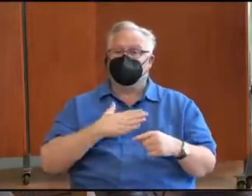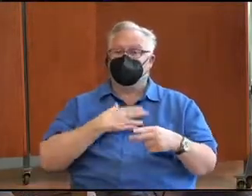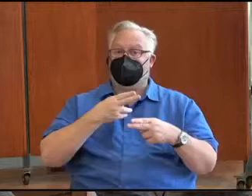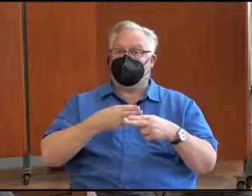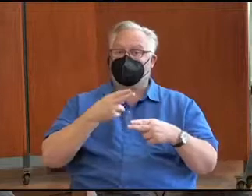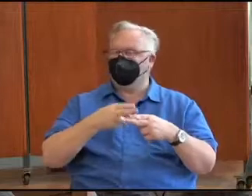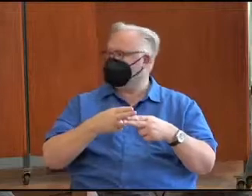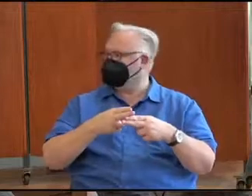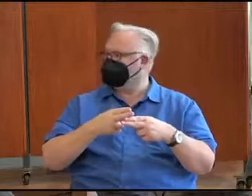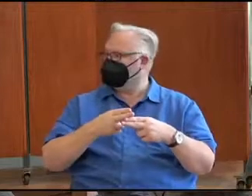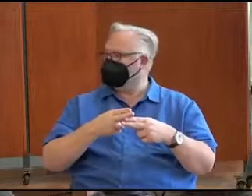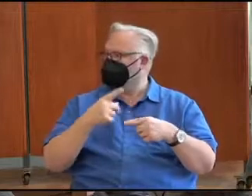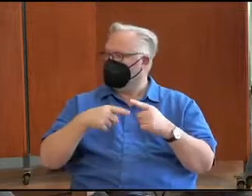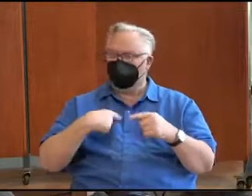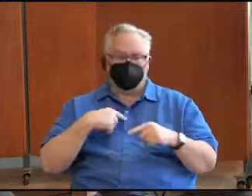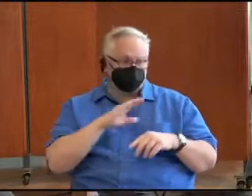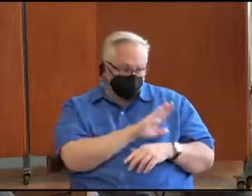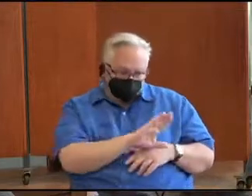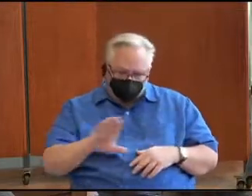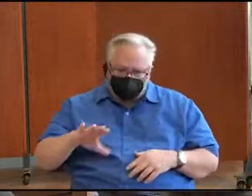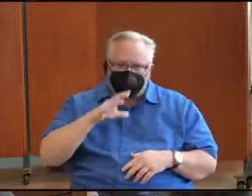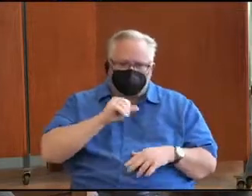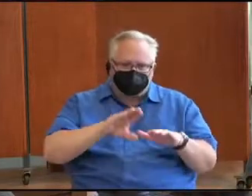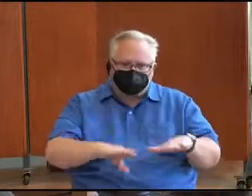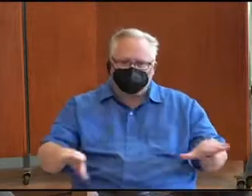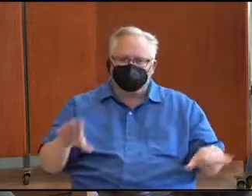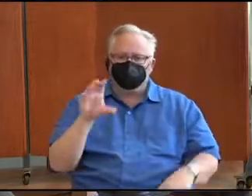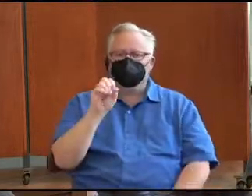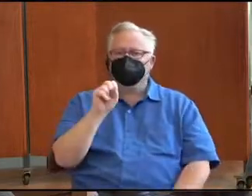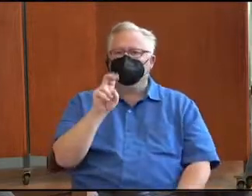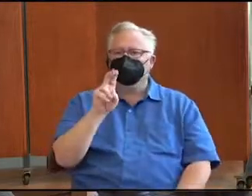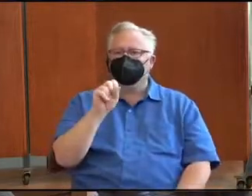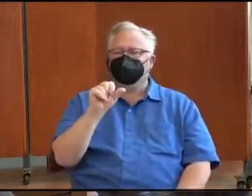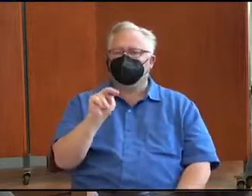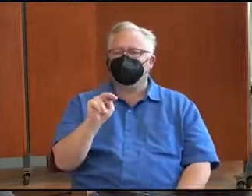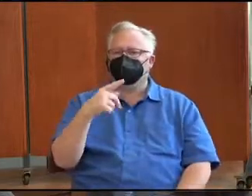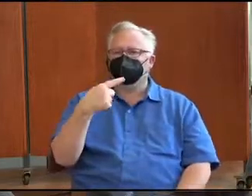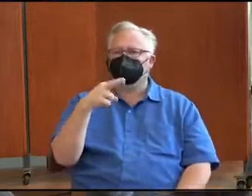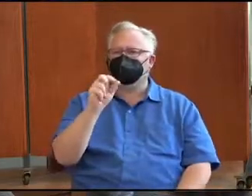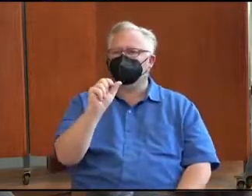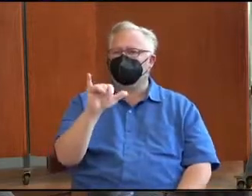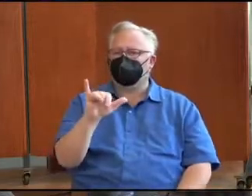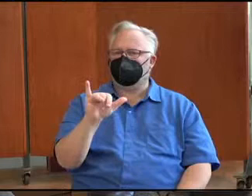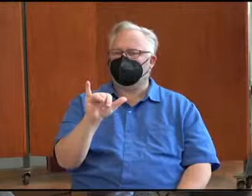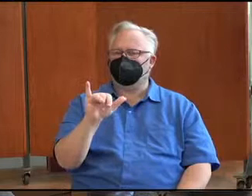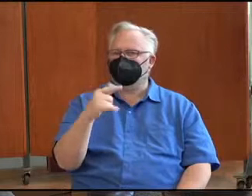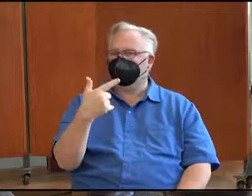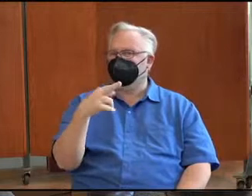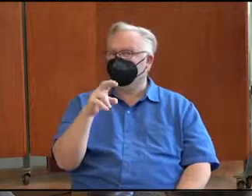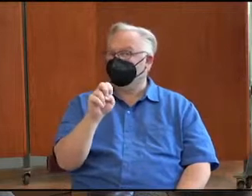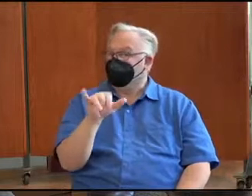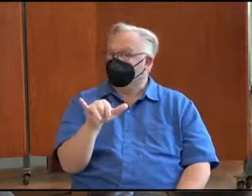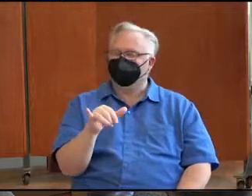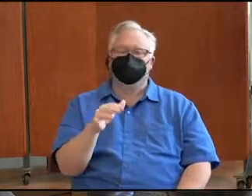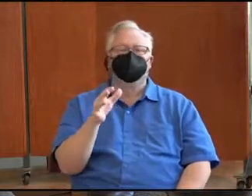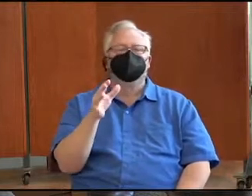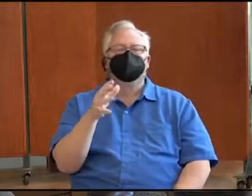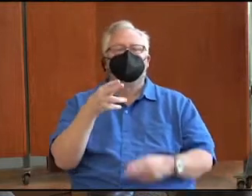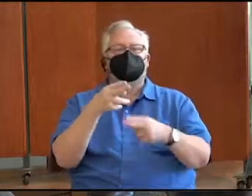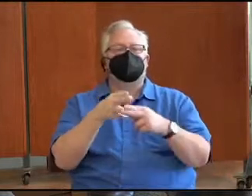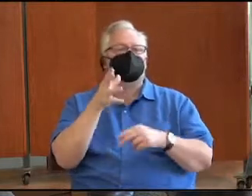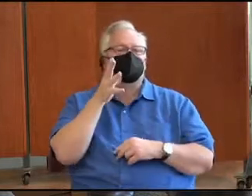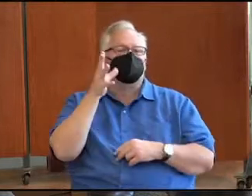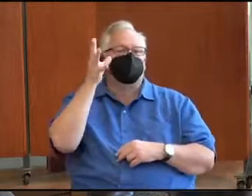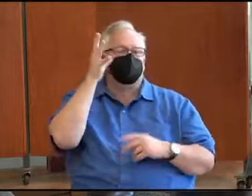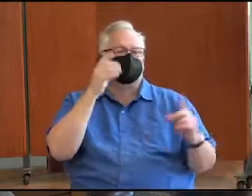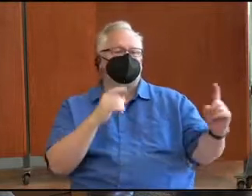when I was your age, all of your ages, was Susan Gray. That was my name that my parents gave me, and my